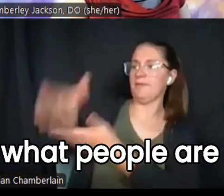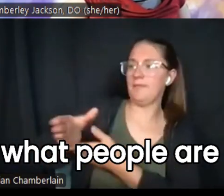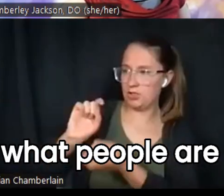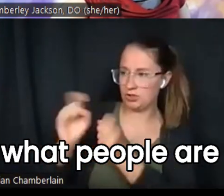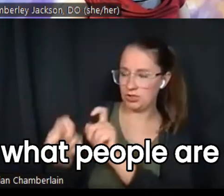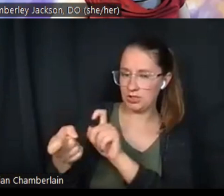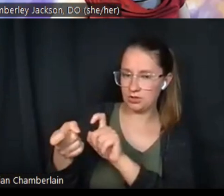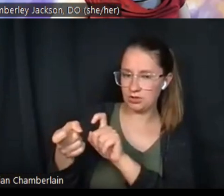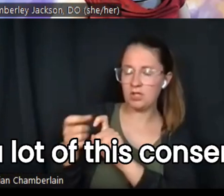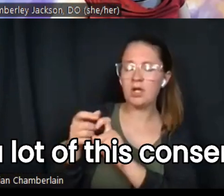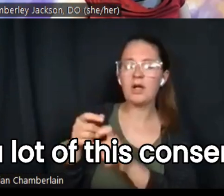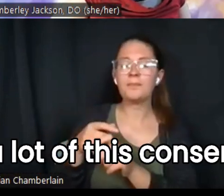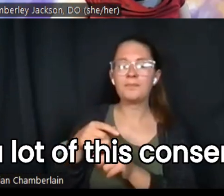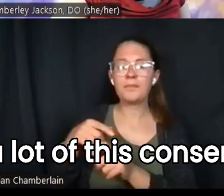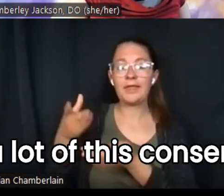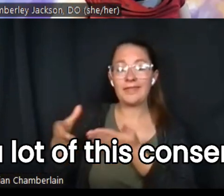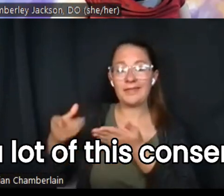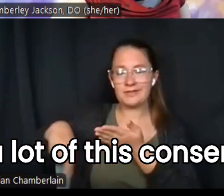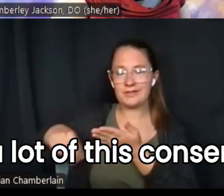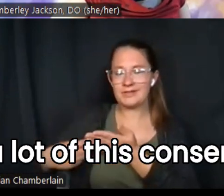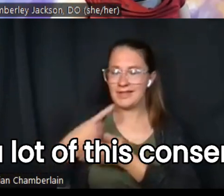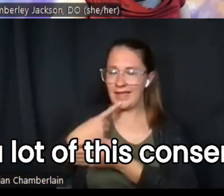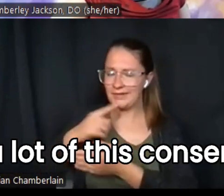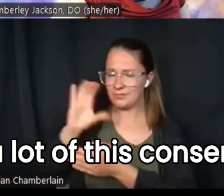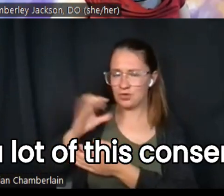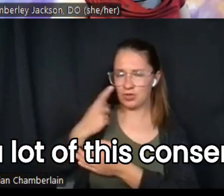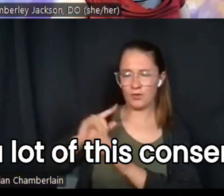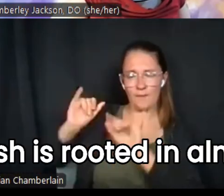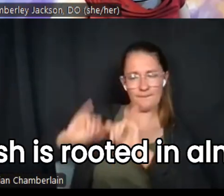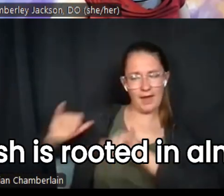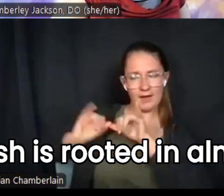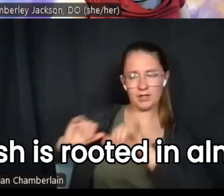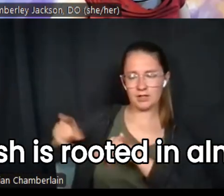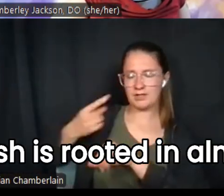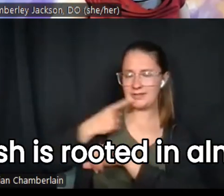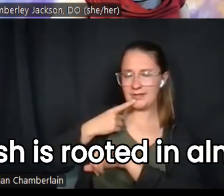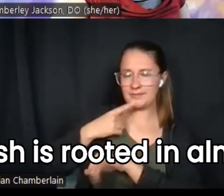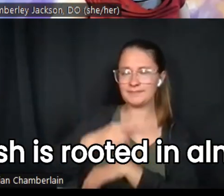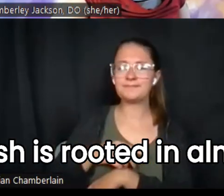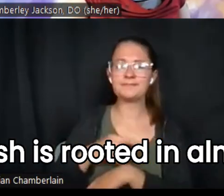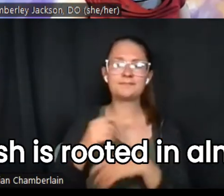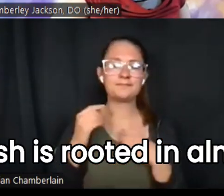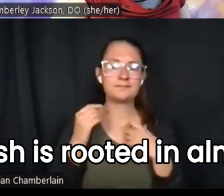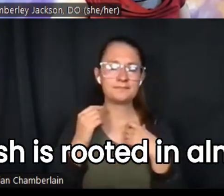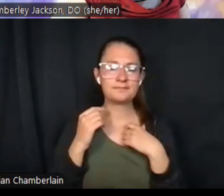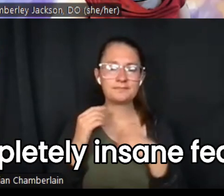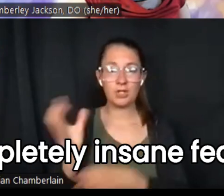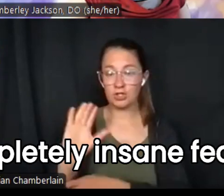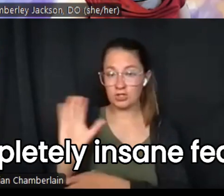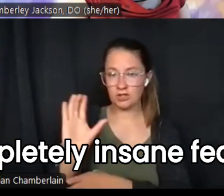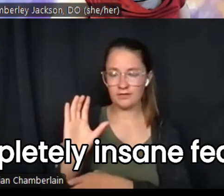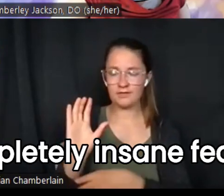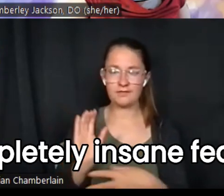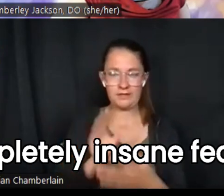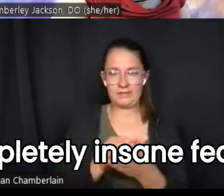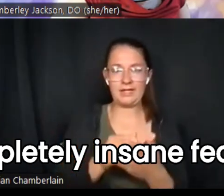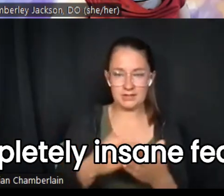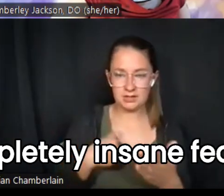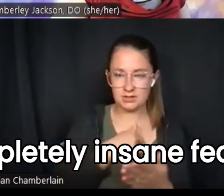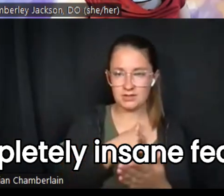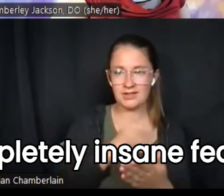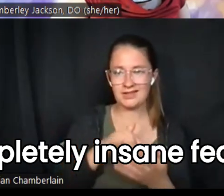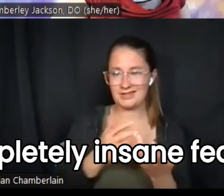people are saying. Because a lot of this conservative backlash is rooted in almost completely